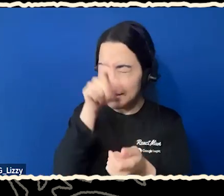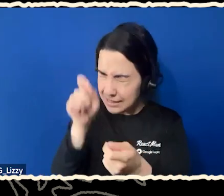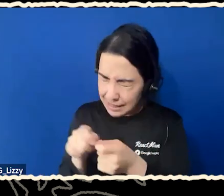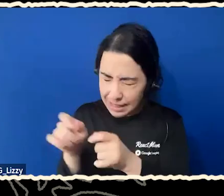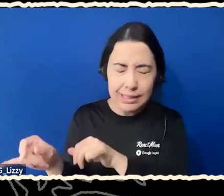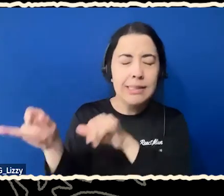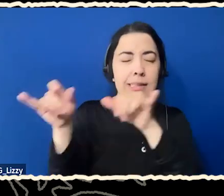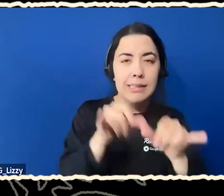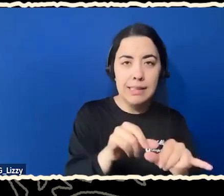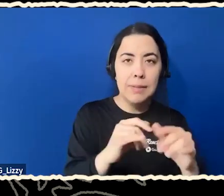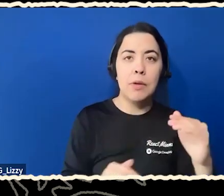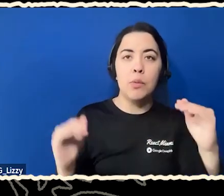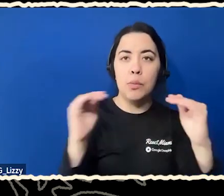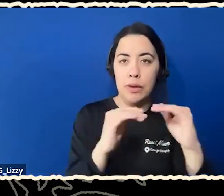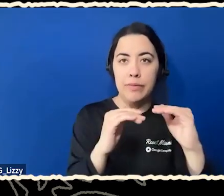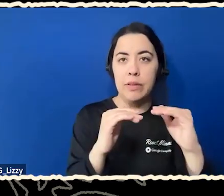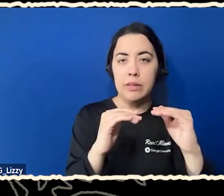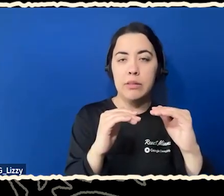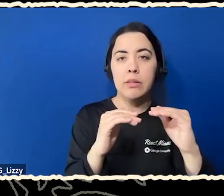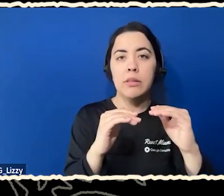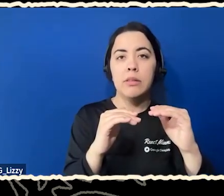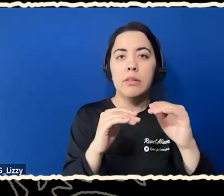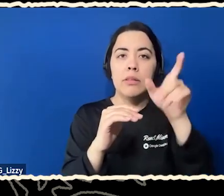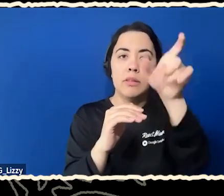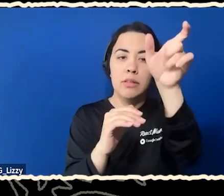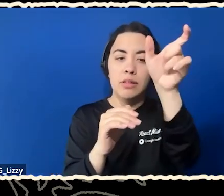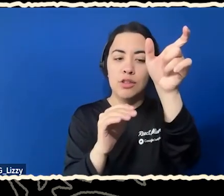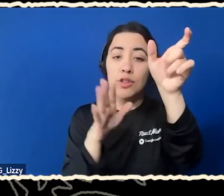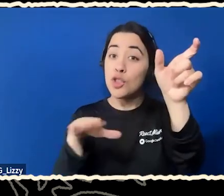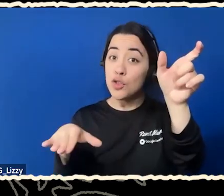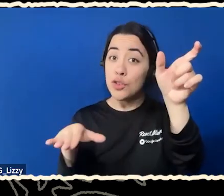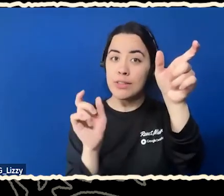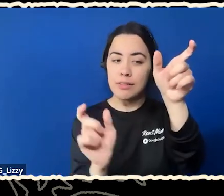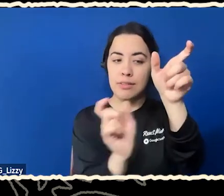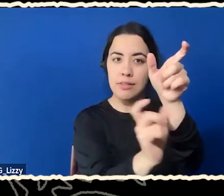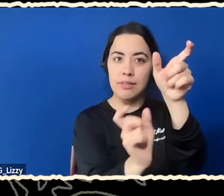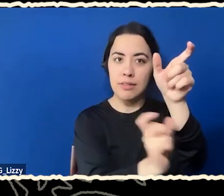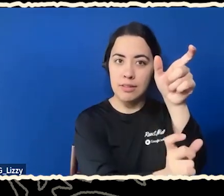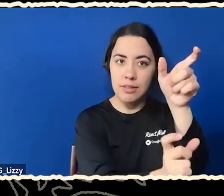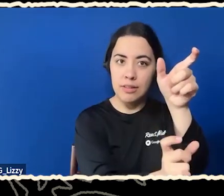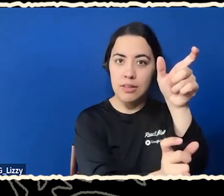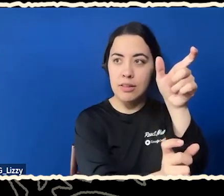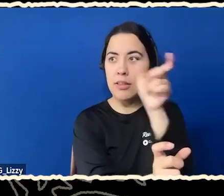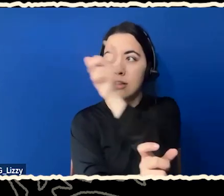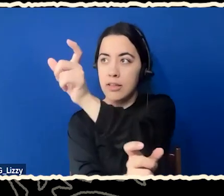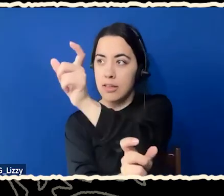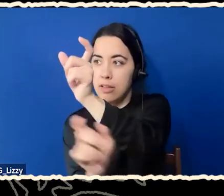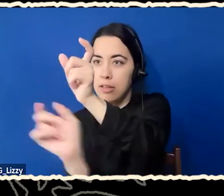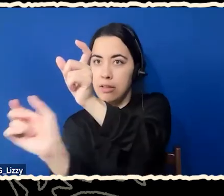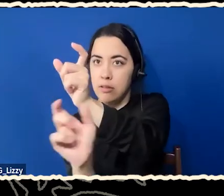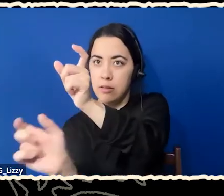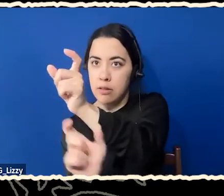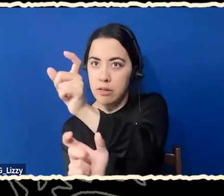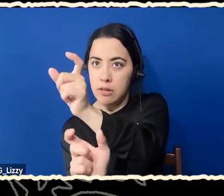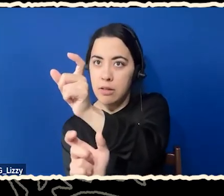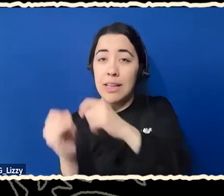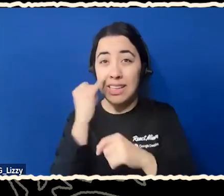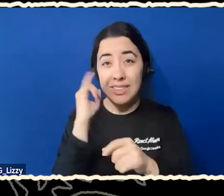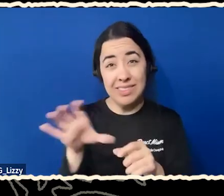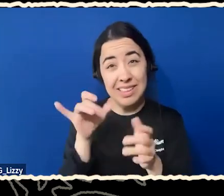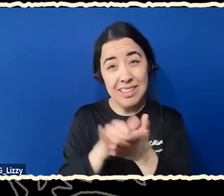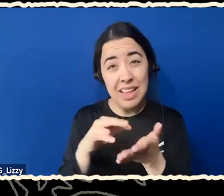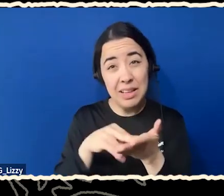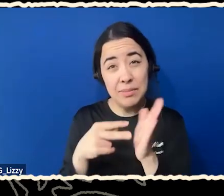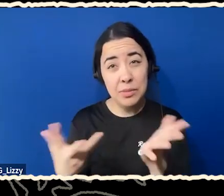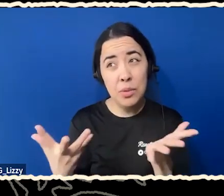same equivalent children as it did last time. And if it did that, that actually kind of means it's wasted effort. It's